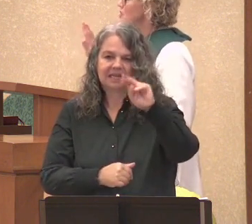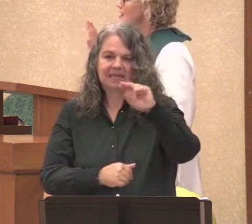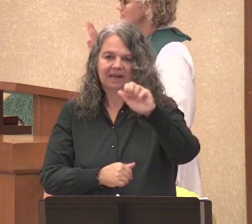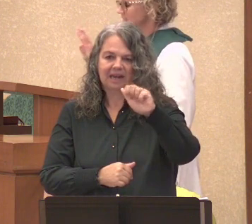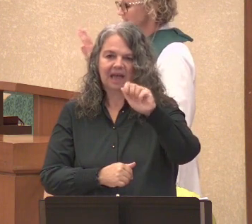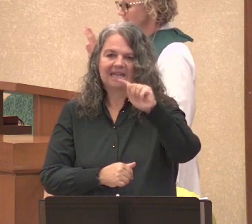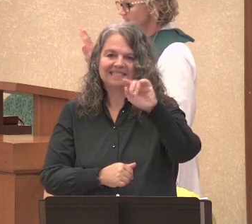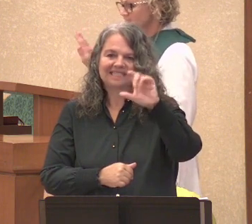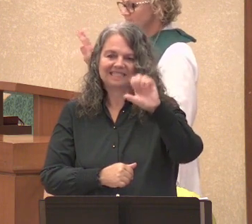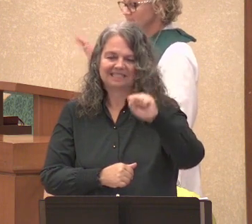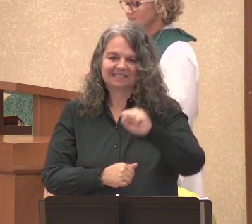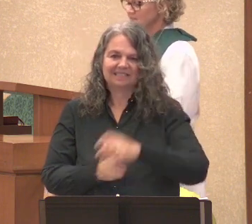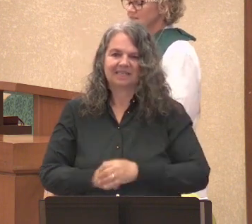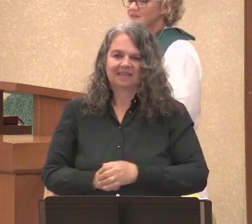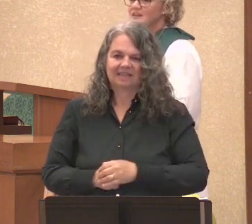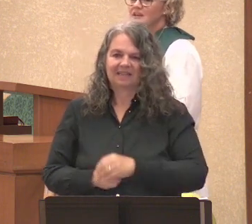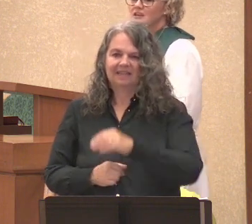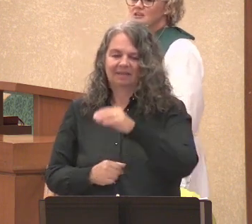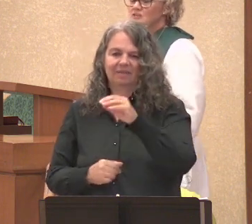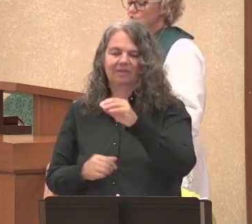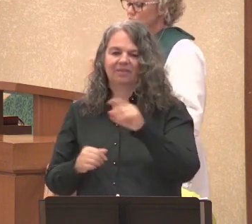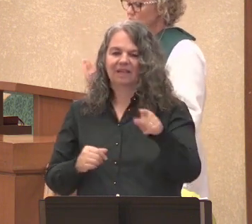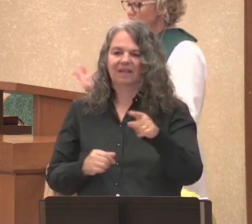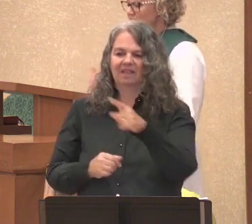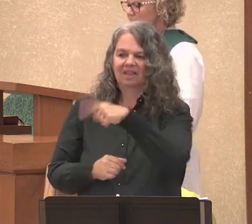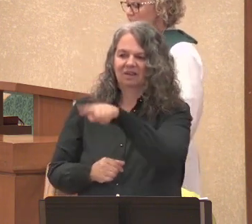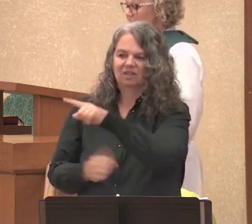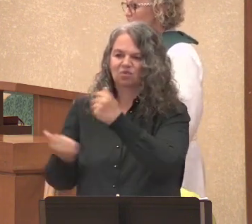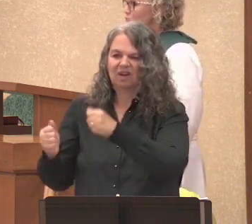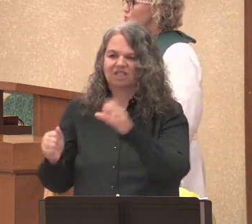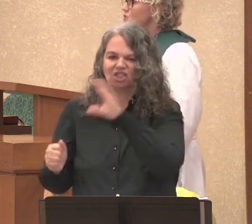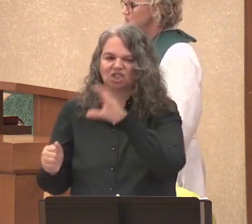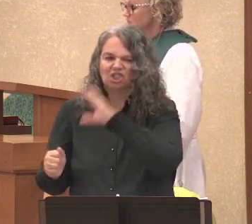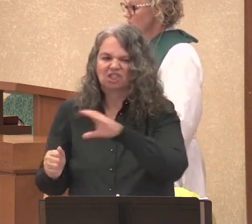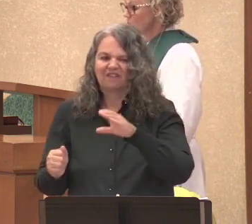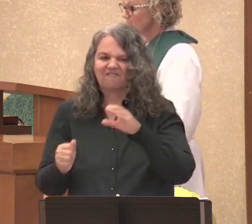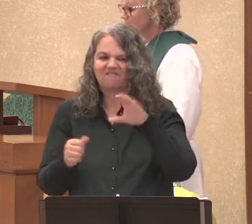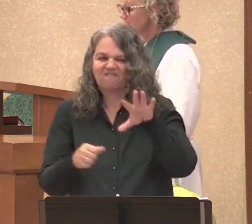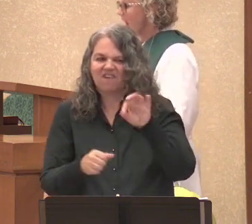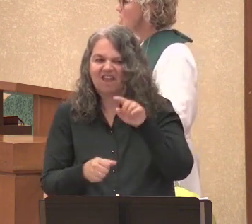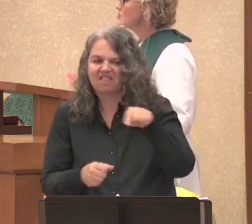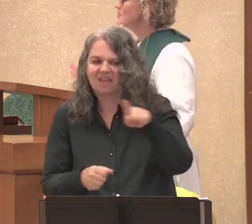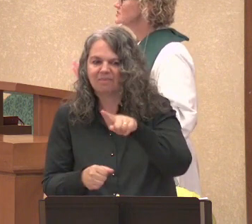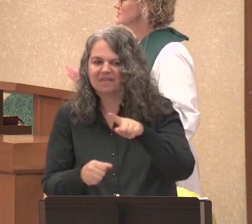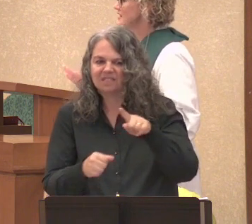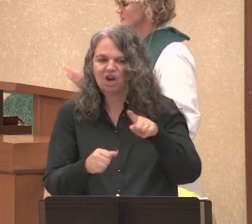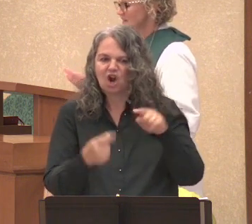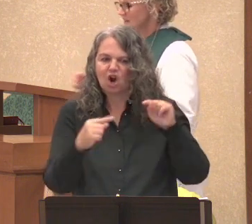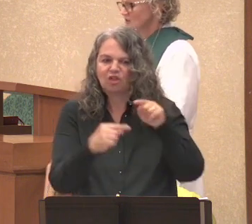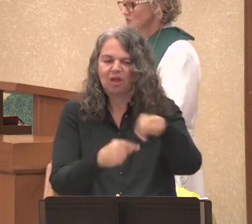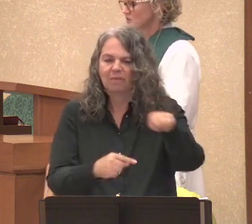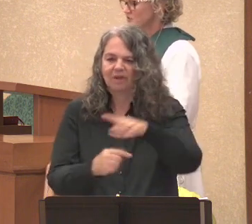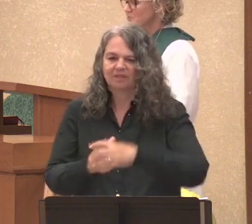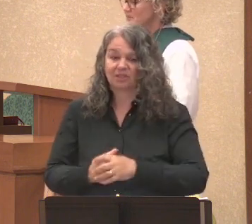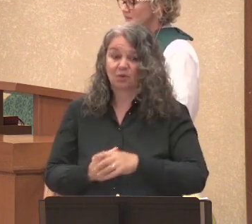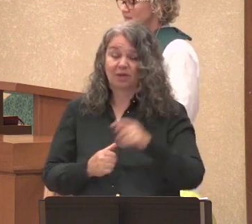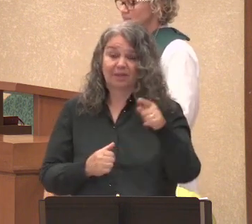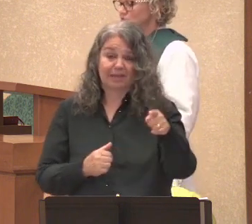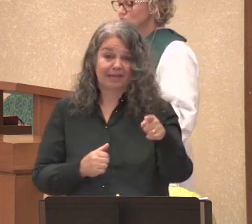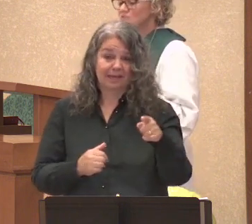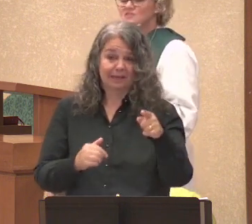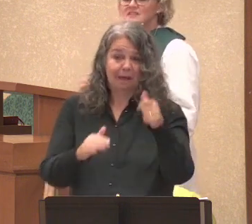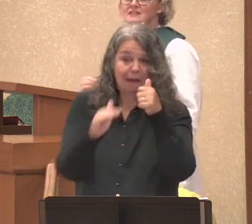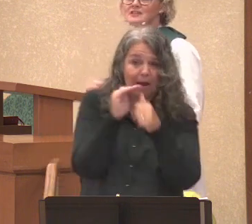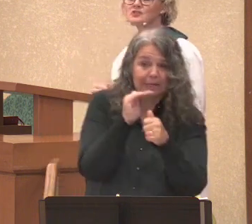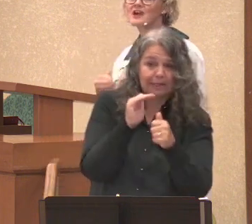to try to get ahead. So we find Gideon threshing wheat out of sight so that the